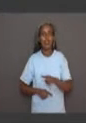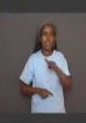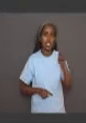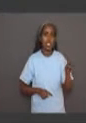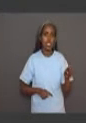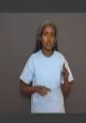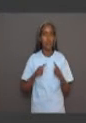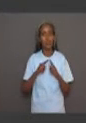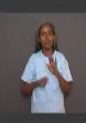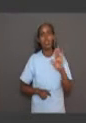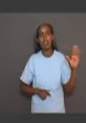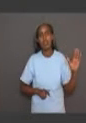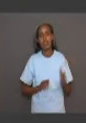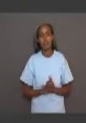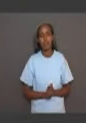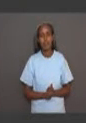skewed to the left.